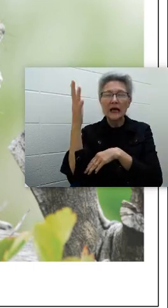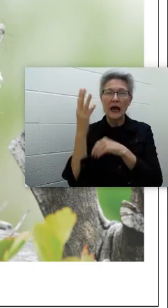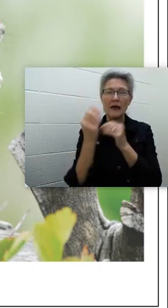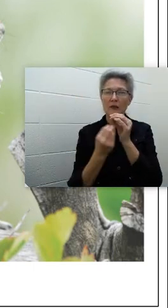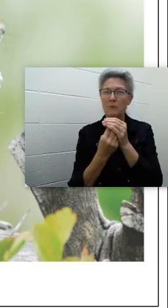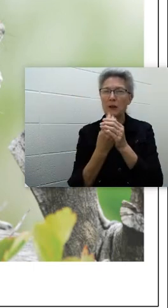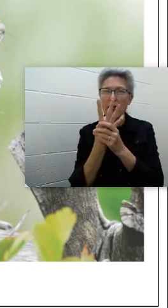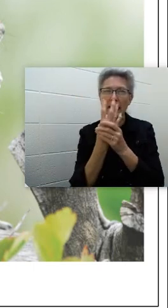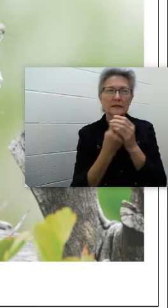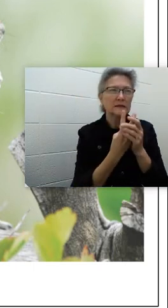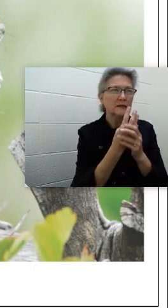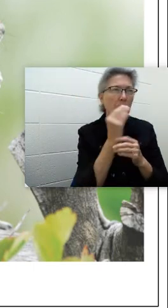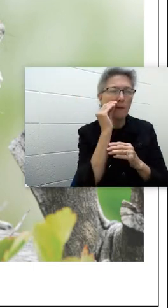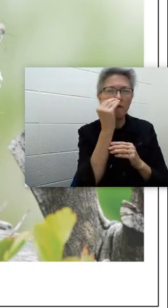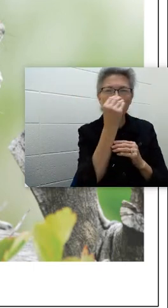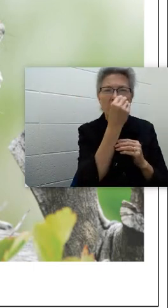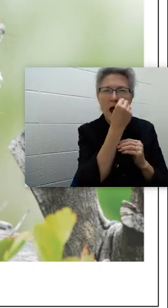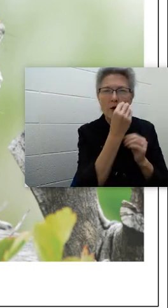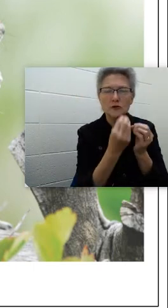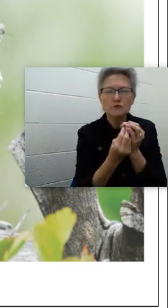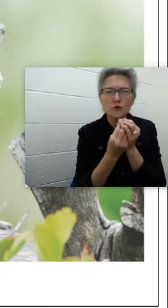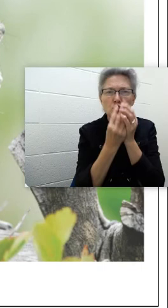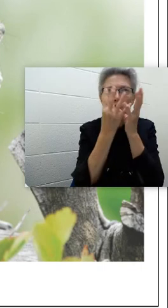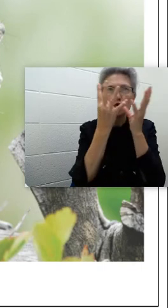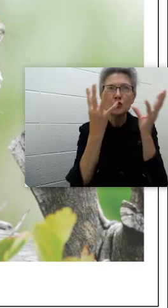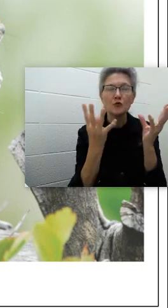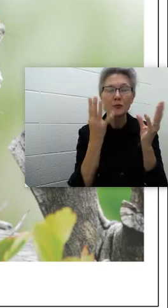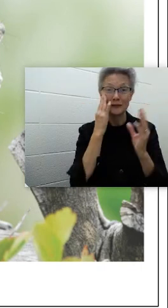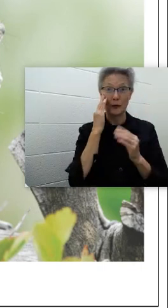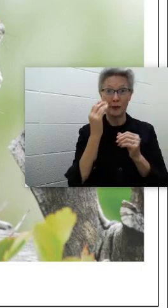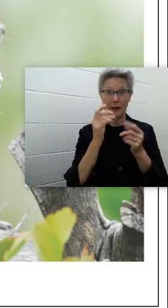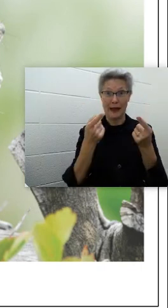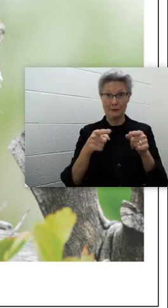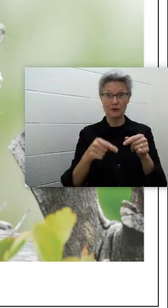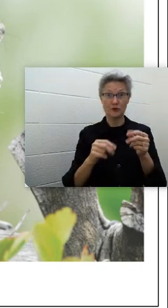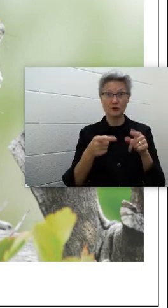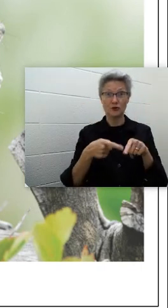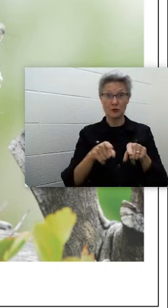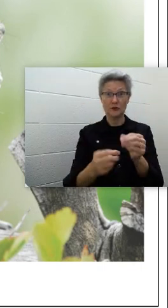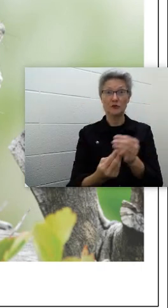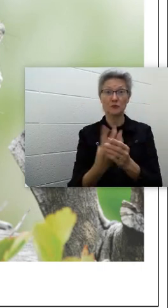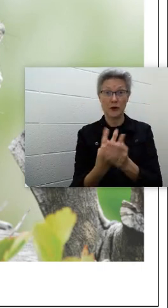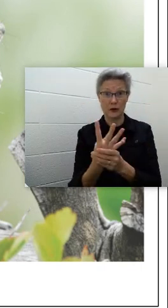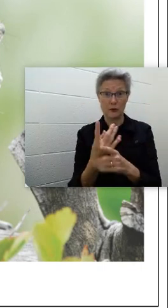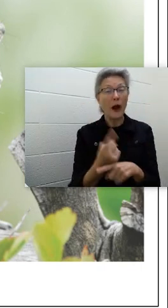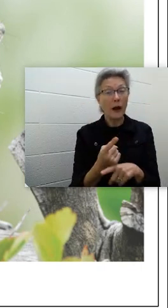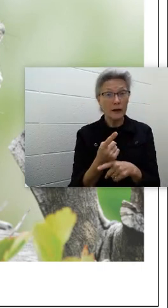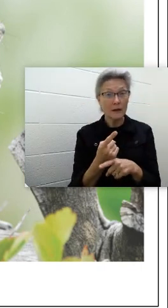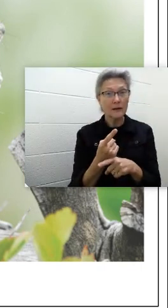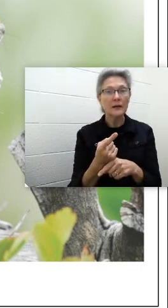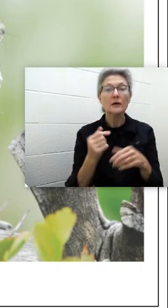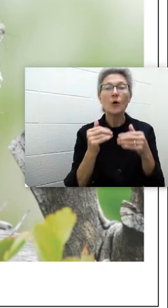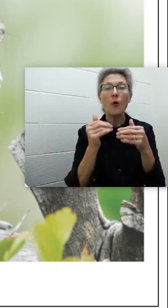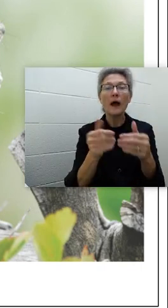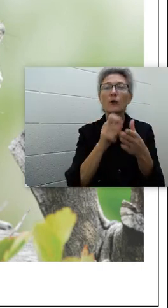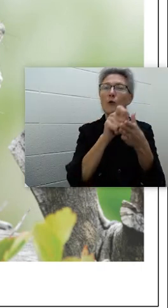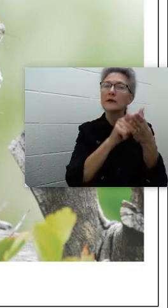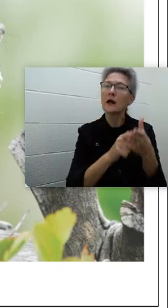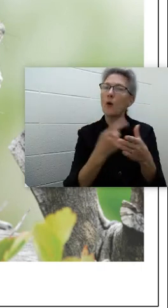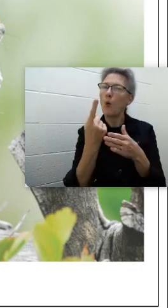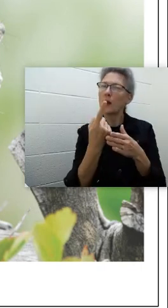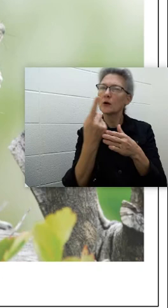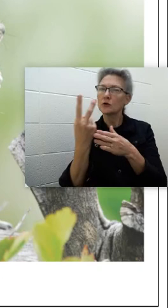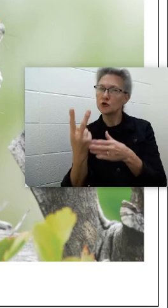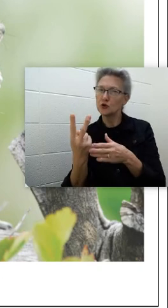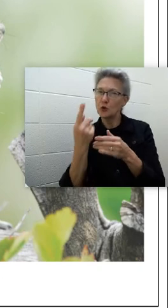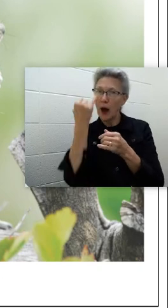just blooming, because I know that that's what typically happens in the springtime. Take the next few seconds to write down at least one or